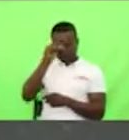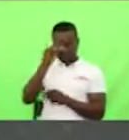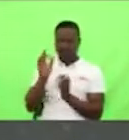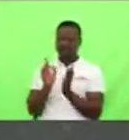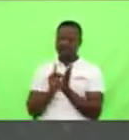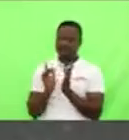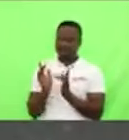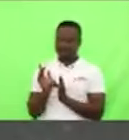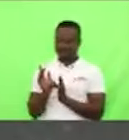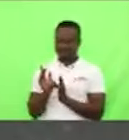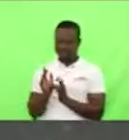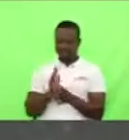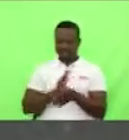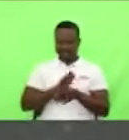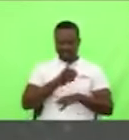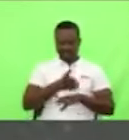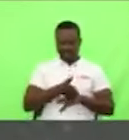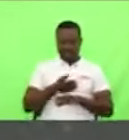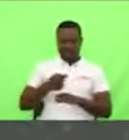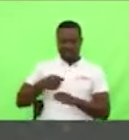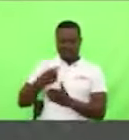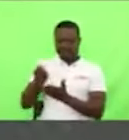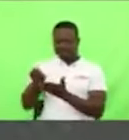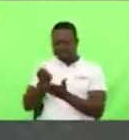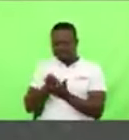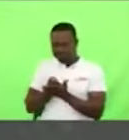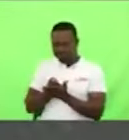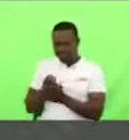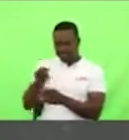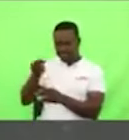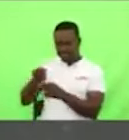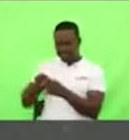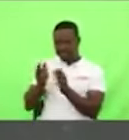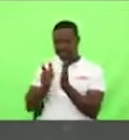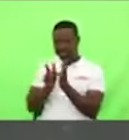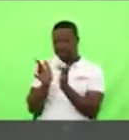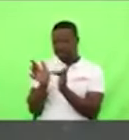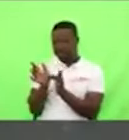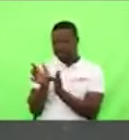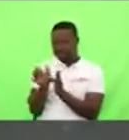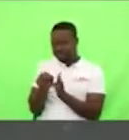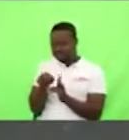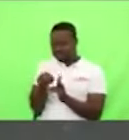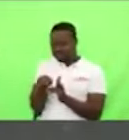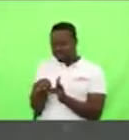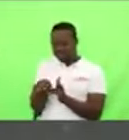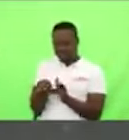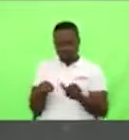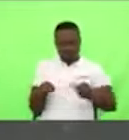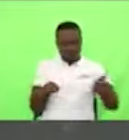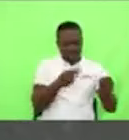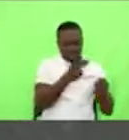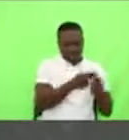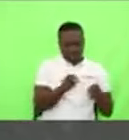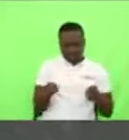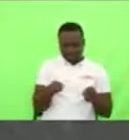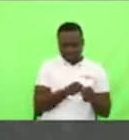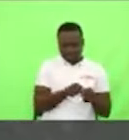also discuss the fact that the name Jesus is the greatest name, and